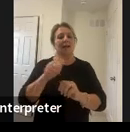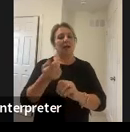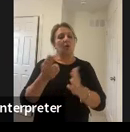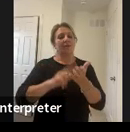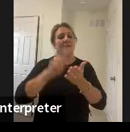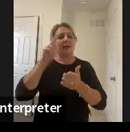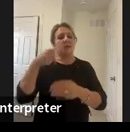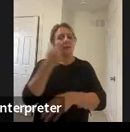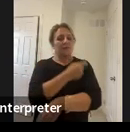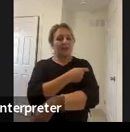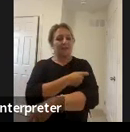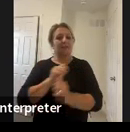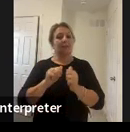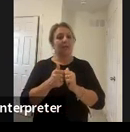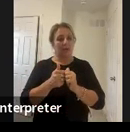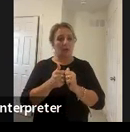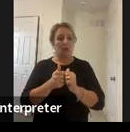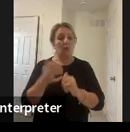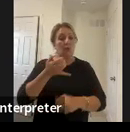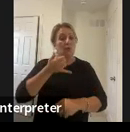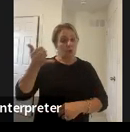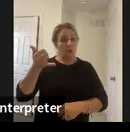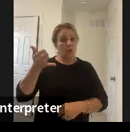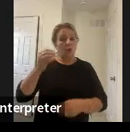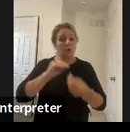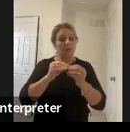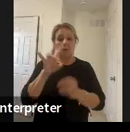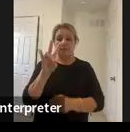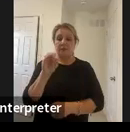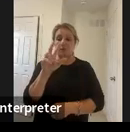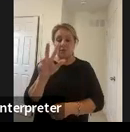for vaccination is by calling our phone number